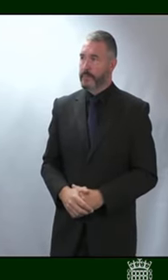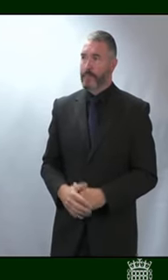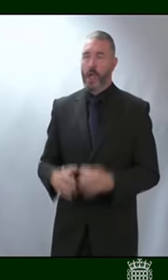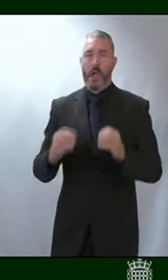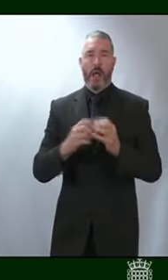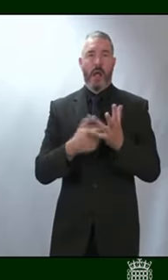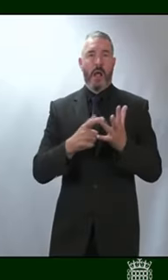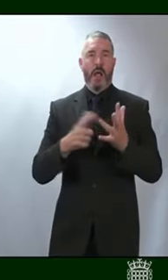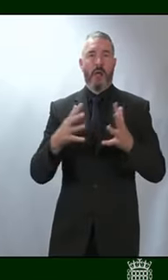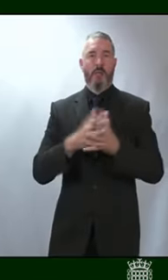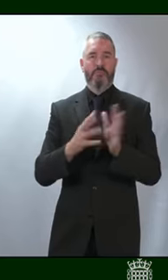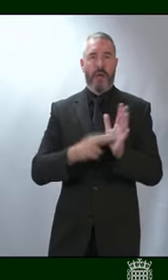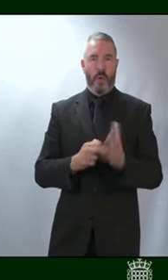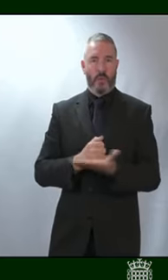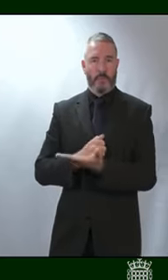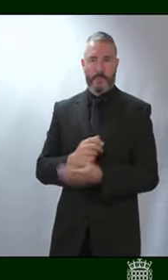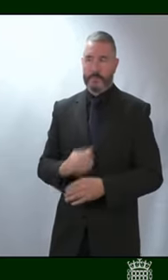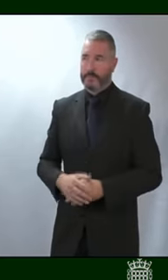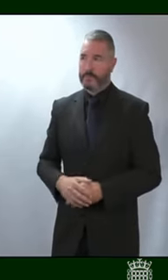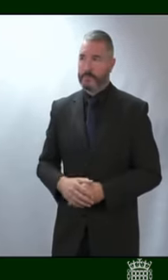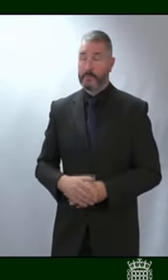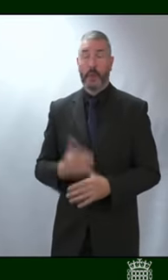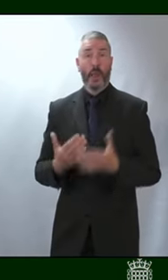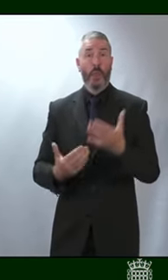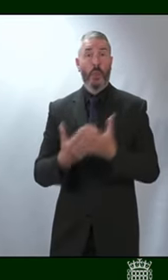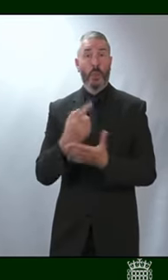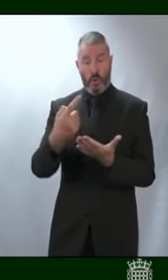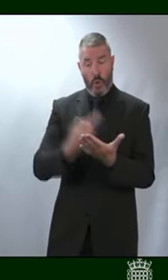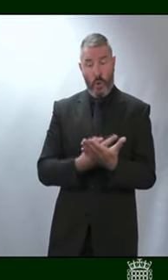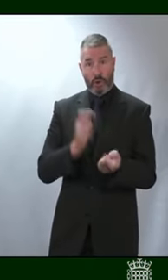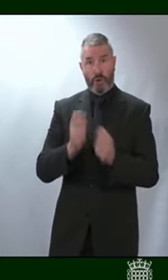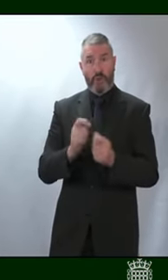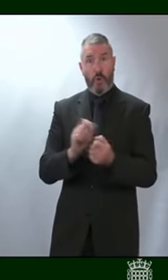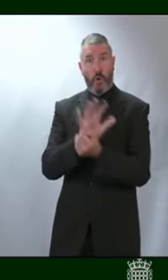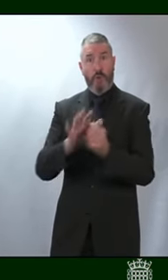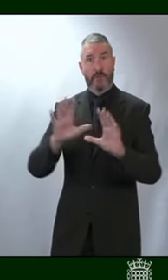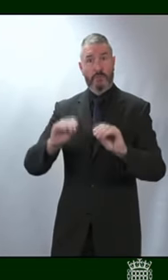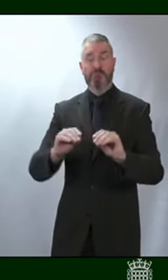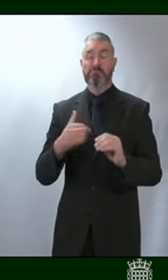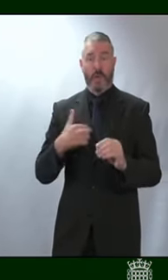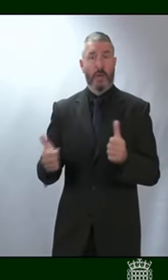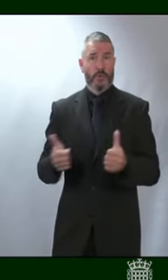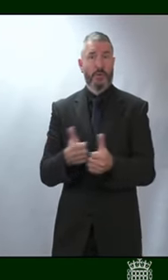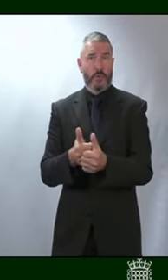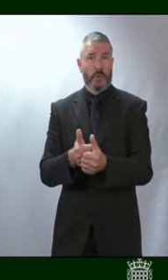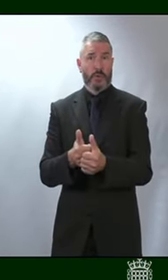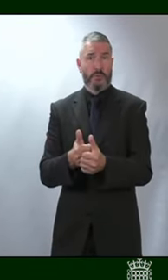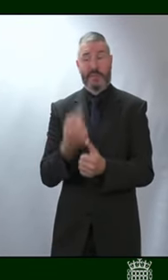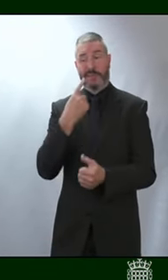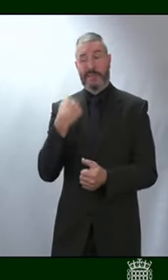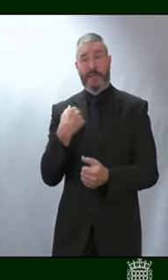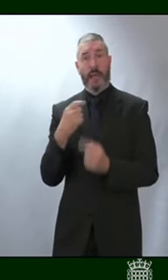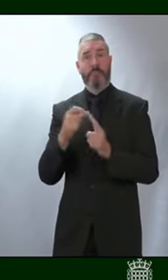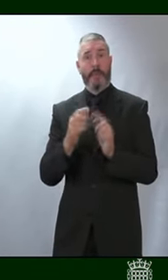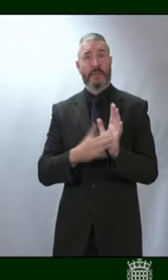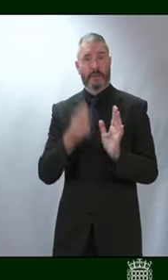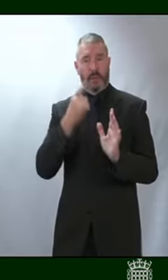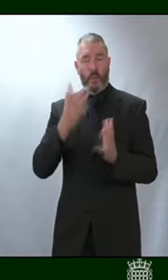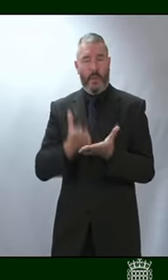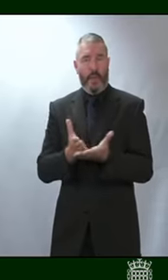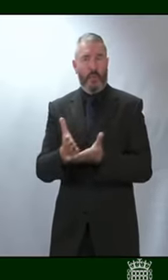vast majority of the British public, I support the new restrictions. And the Right Honourable friend, the Prime Minister, said we will get through this. But